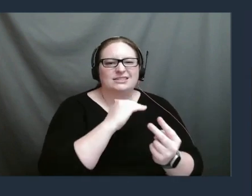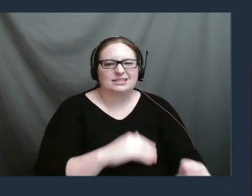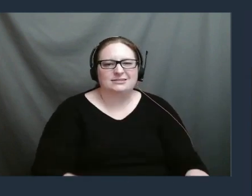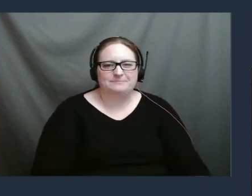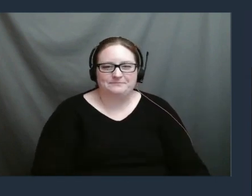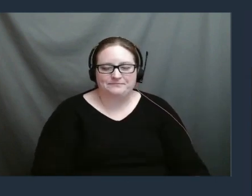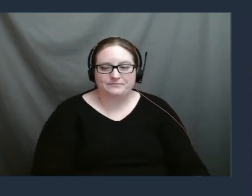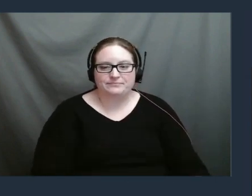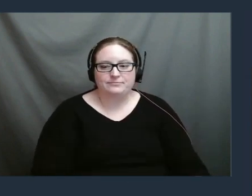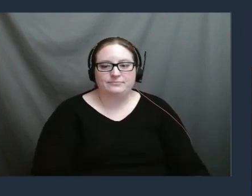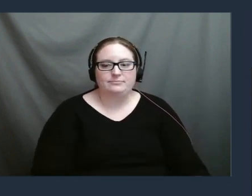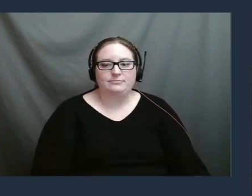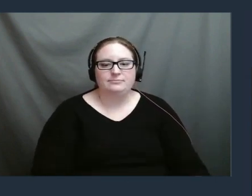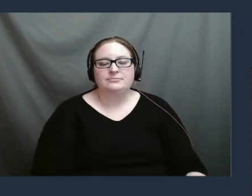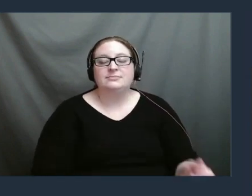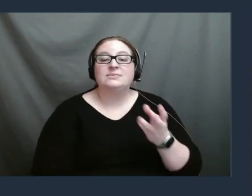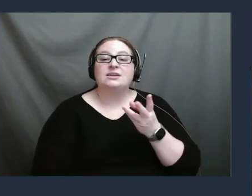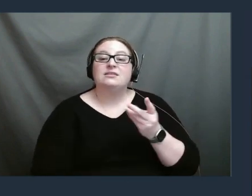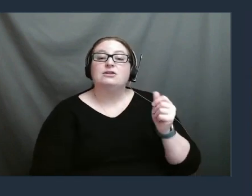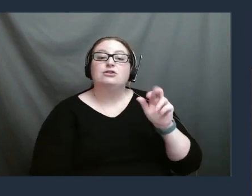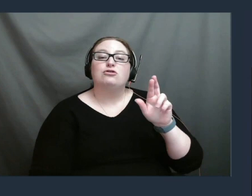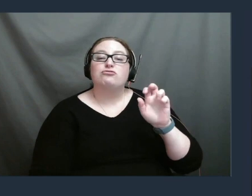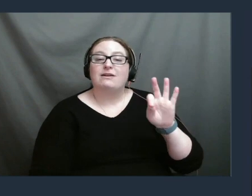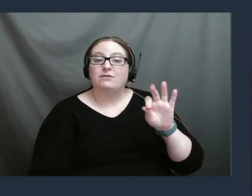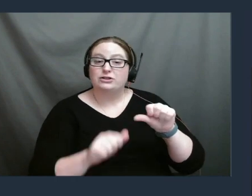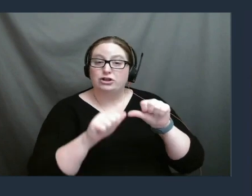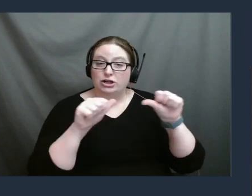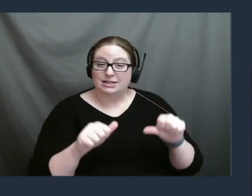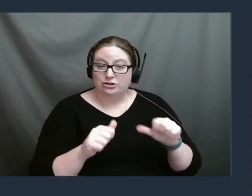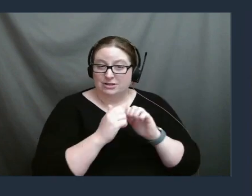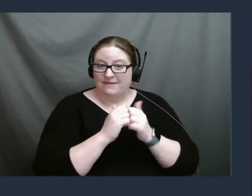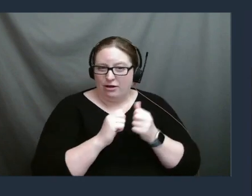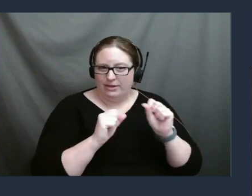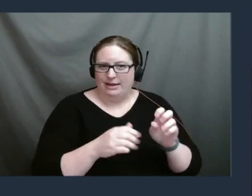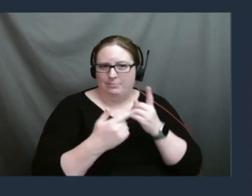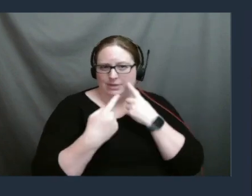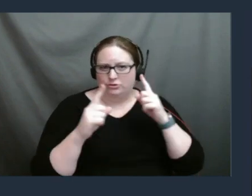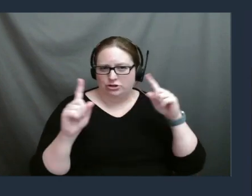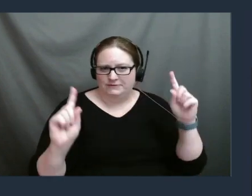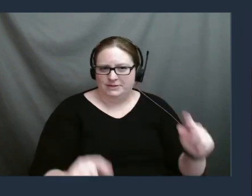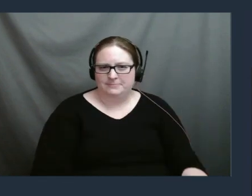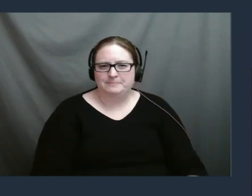I'll share with you a few reference architectures of how these can be achieved.